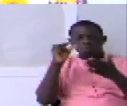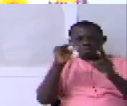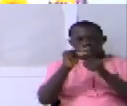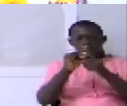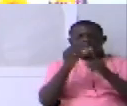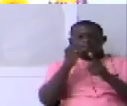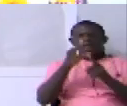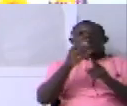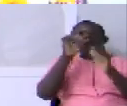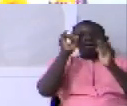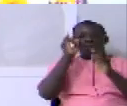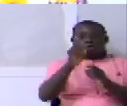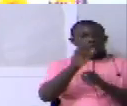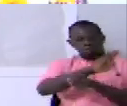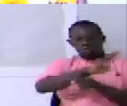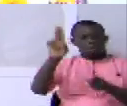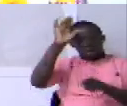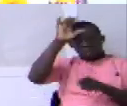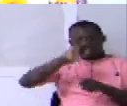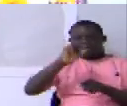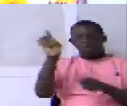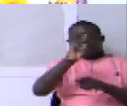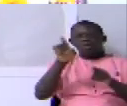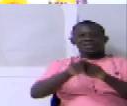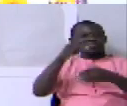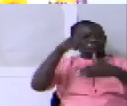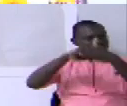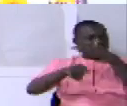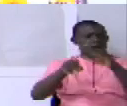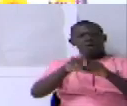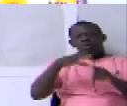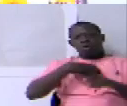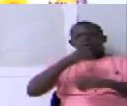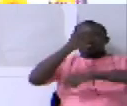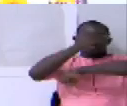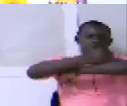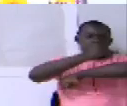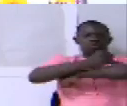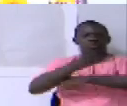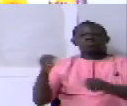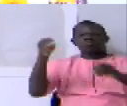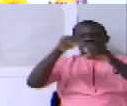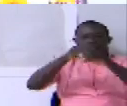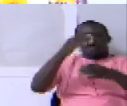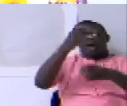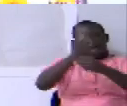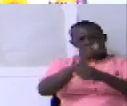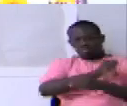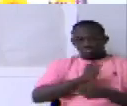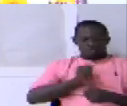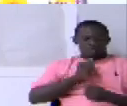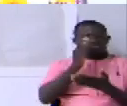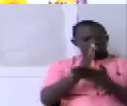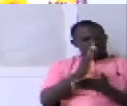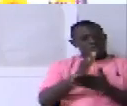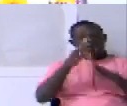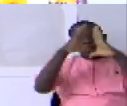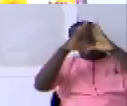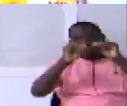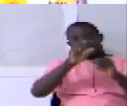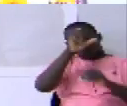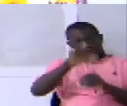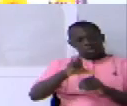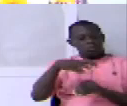know. So we need institutes to come in and help and support. Officers want to be educated.